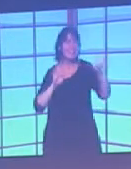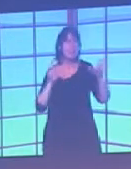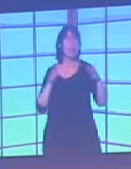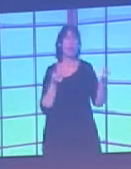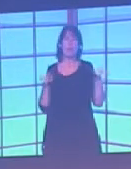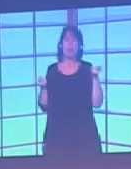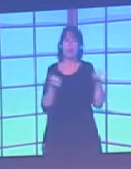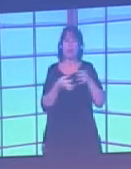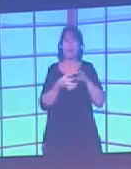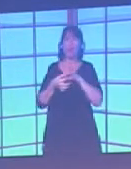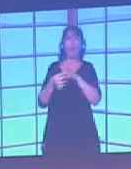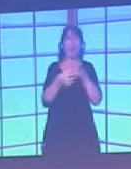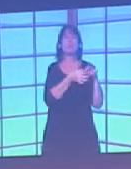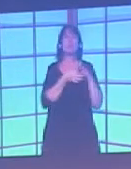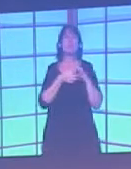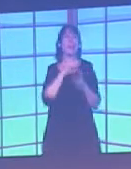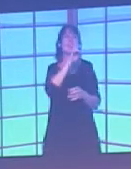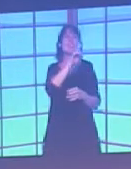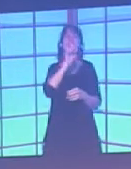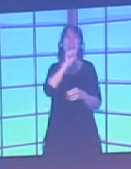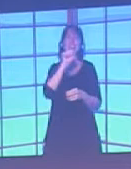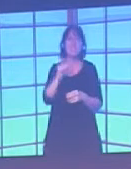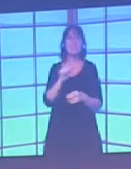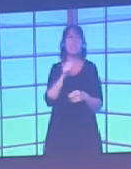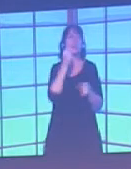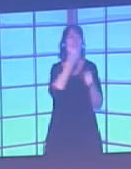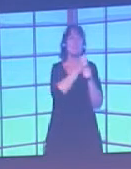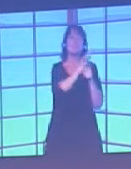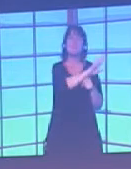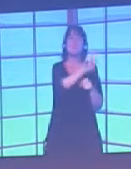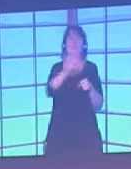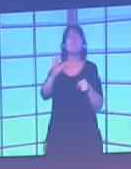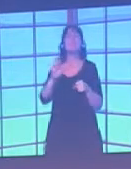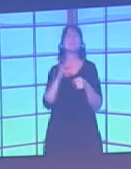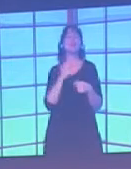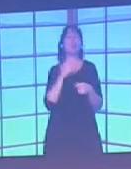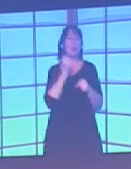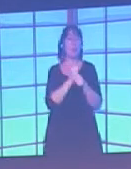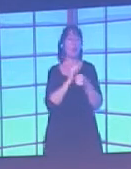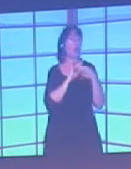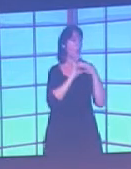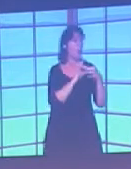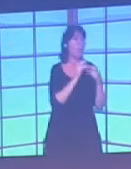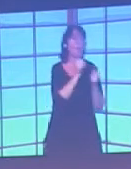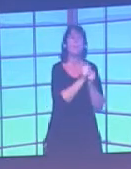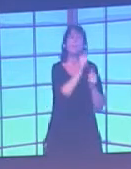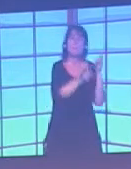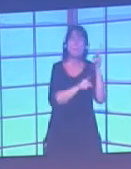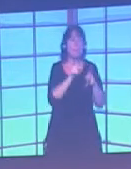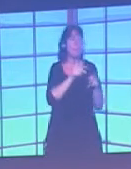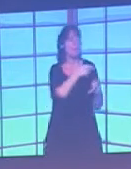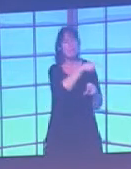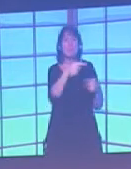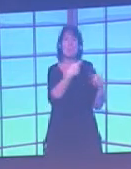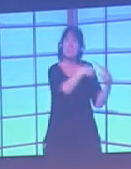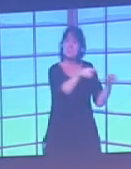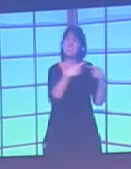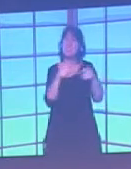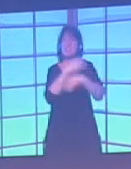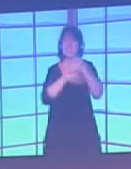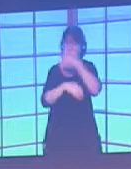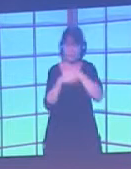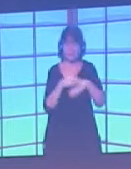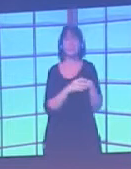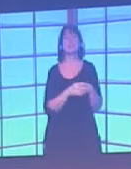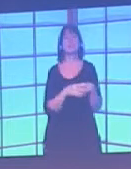coordinators in their DSA which work with with people with different disabilities, and they